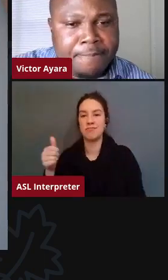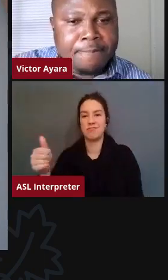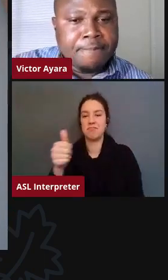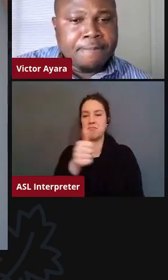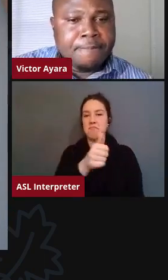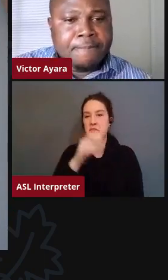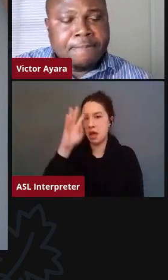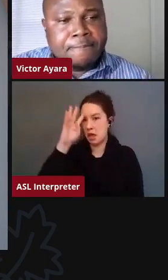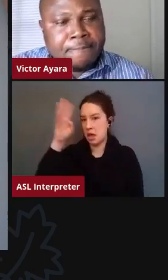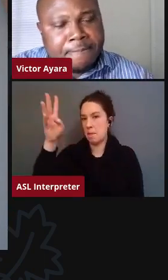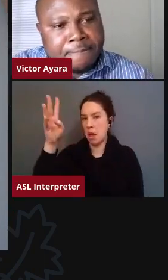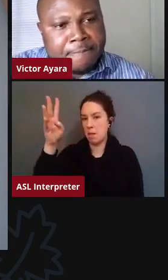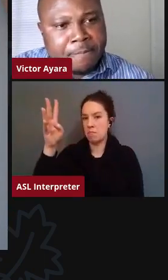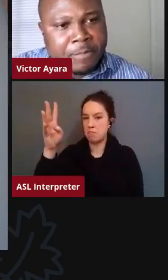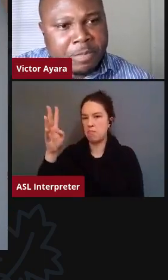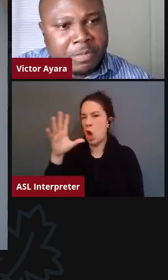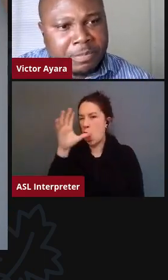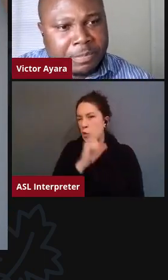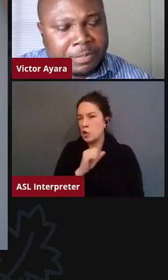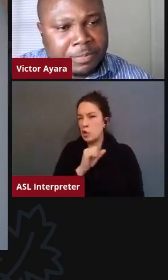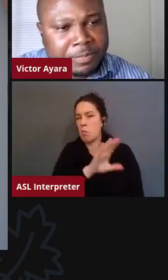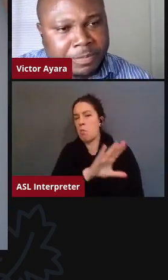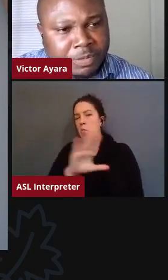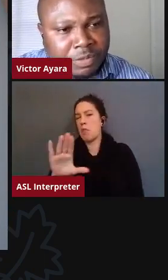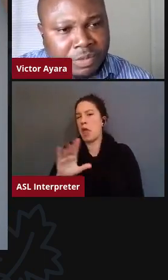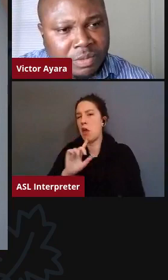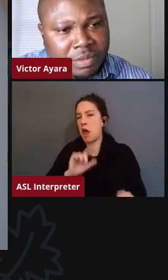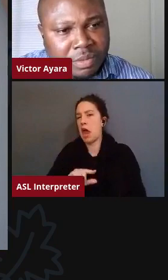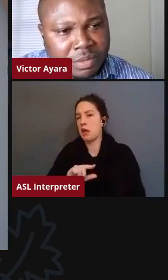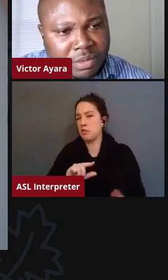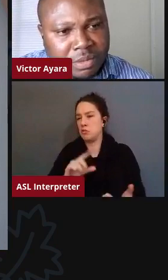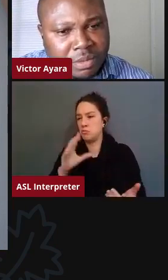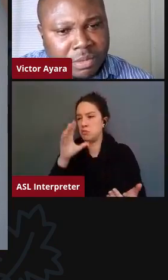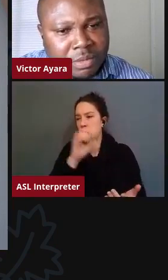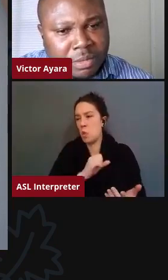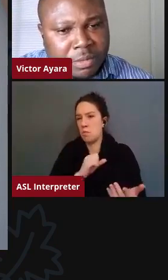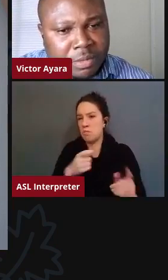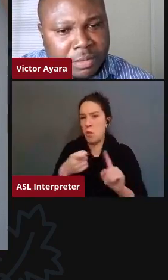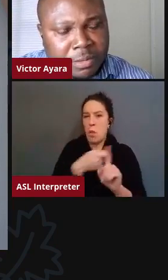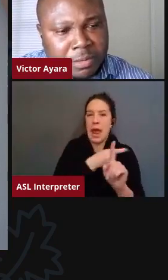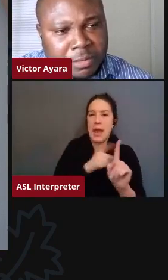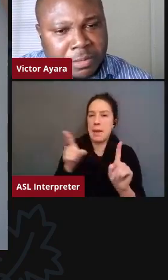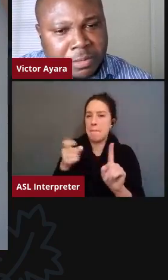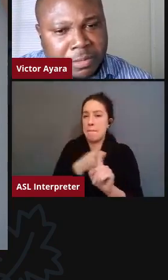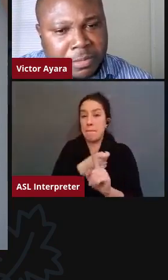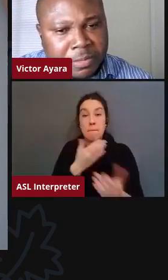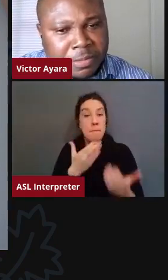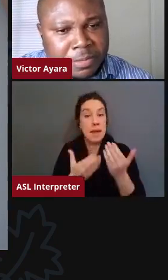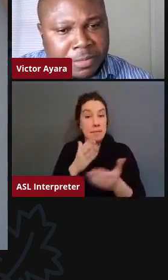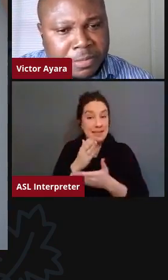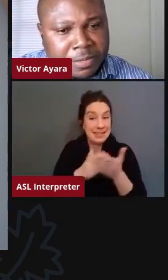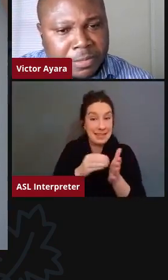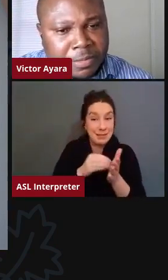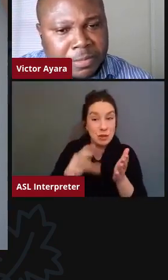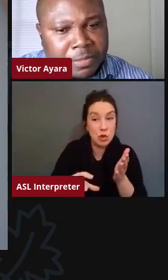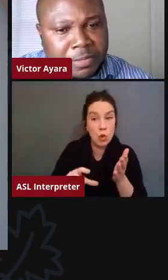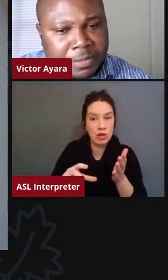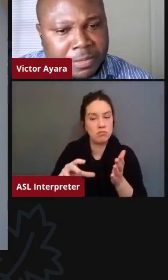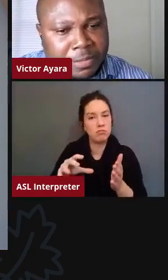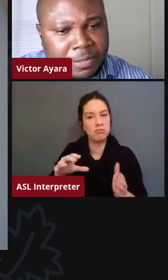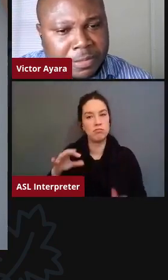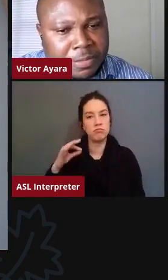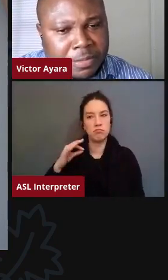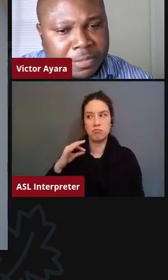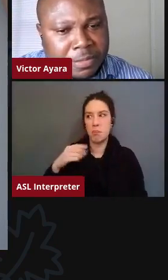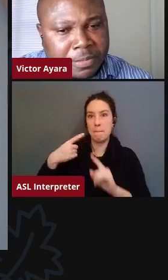that it's kind of random, right, what the scores are going to be. Some students are going to score really high, other students are going to score really low, right? So we kind of assume